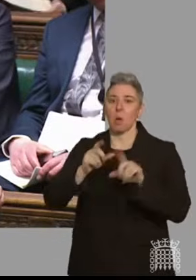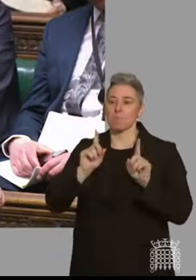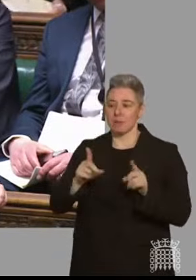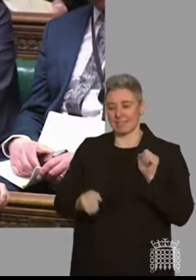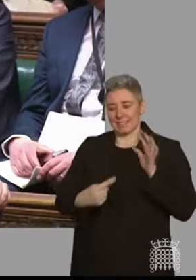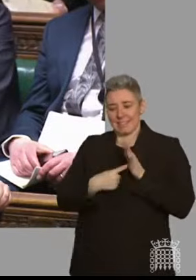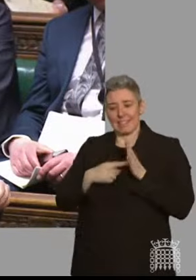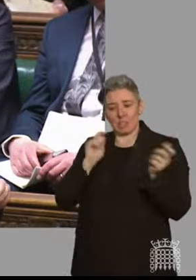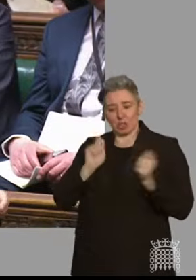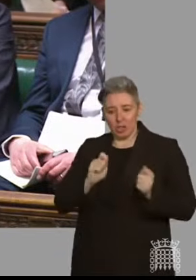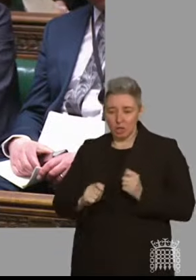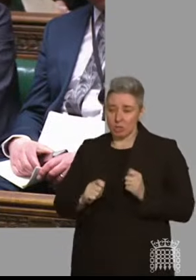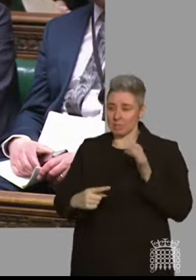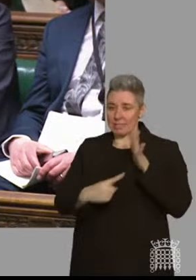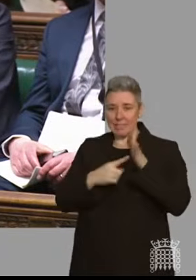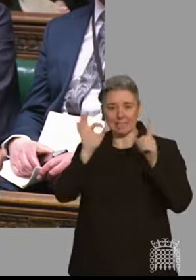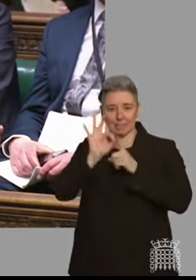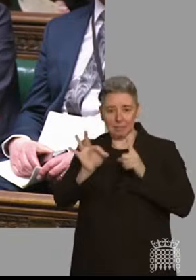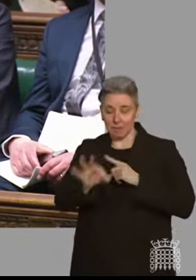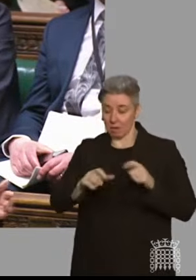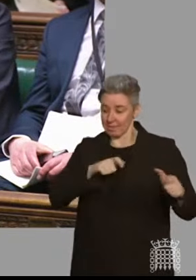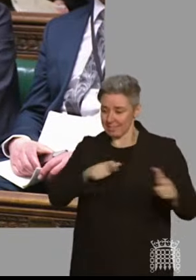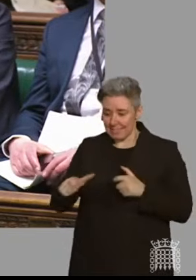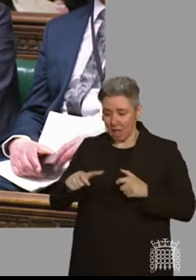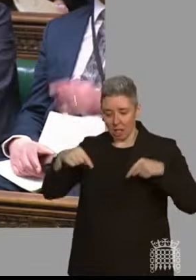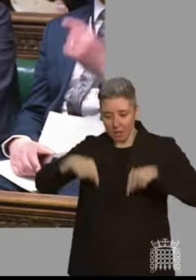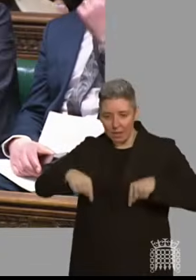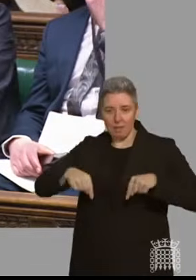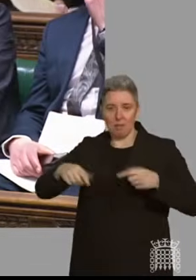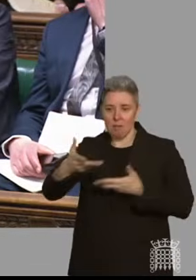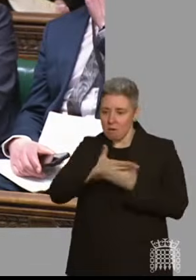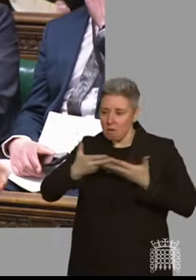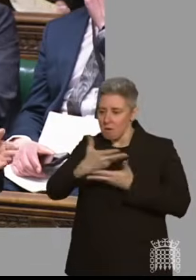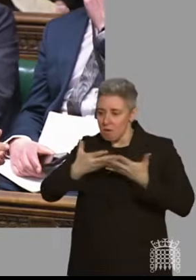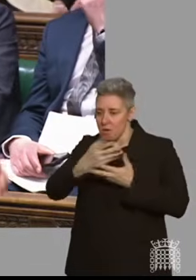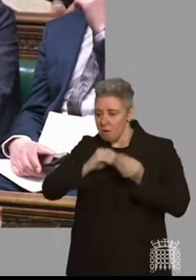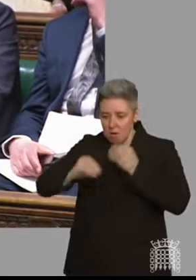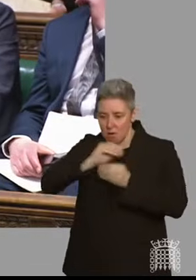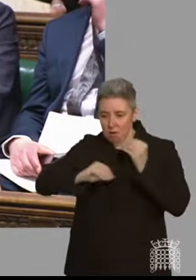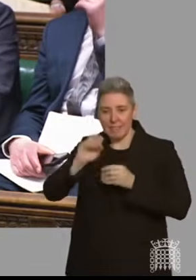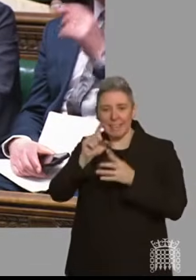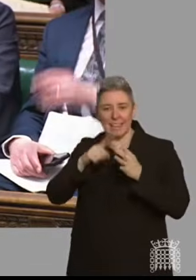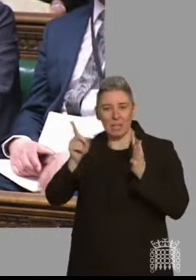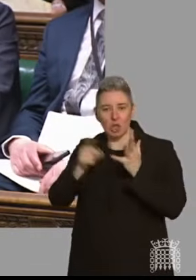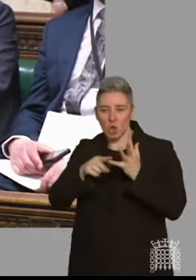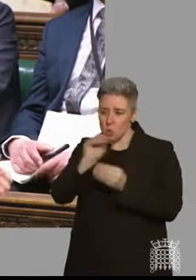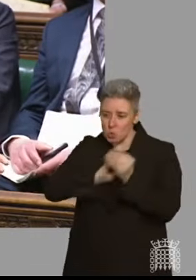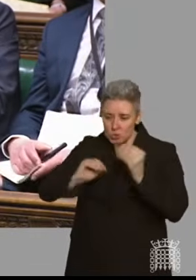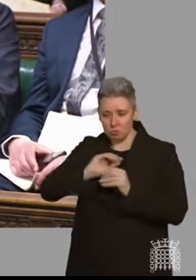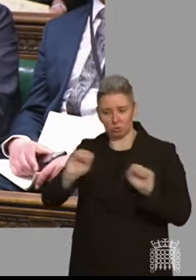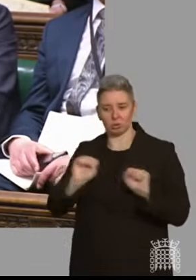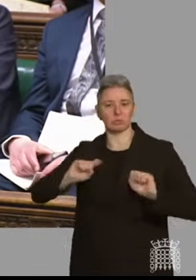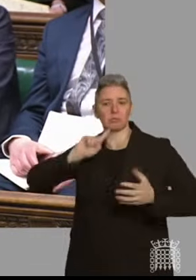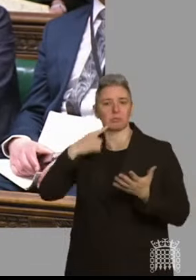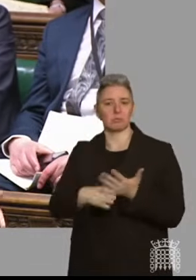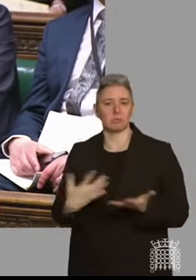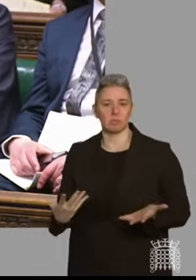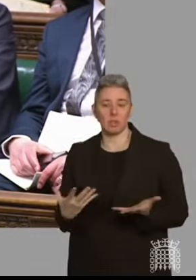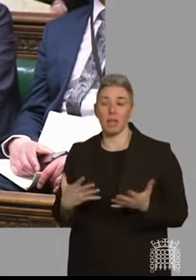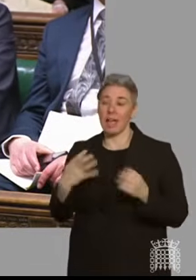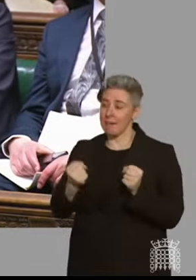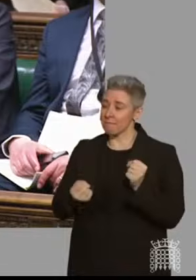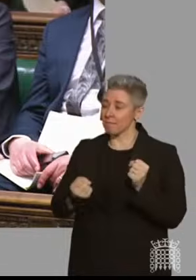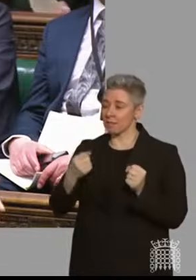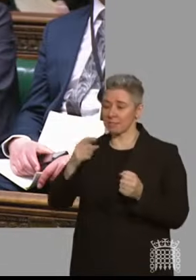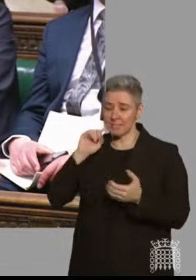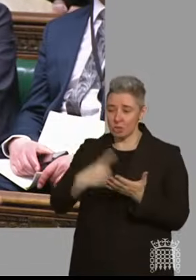been decided by the EU. There are urgent decisions that are needed on additional funding and preparation to keep Dover clear and Kent